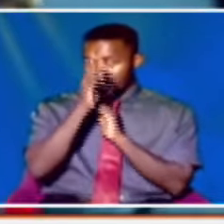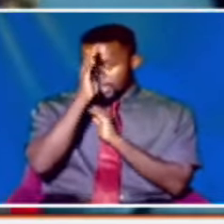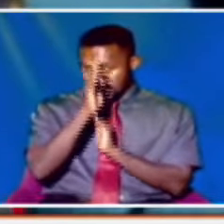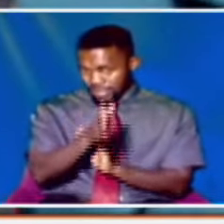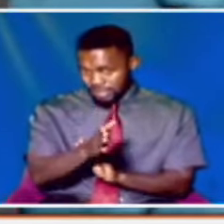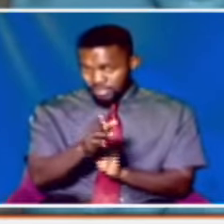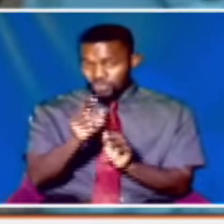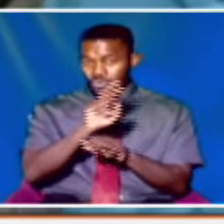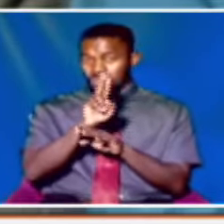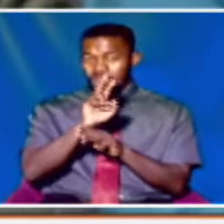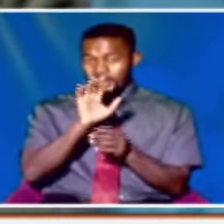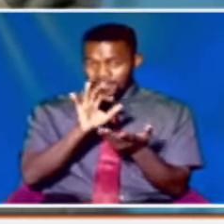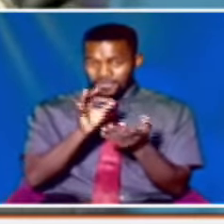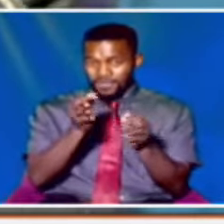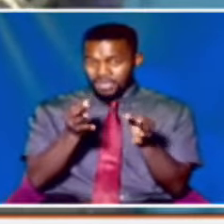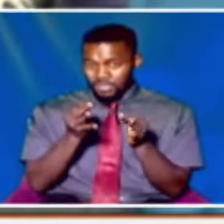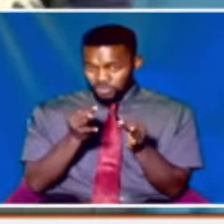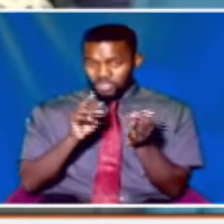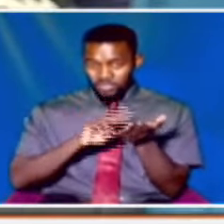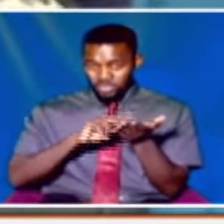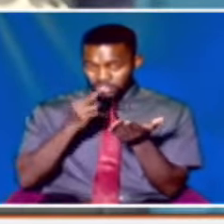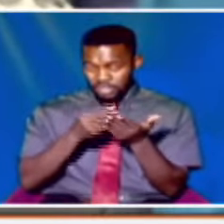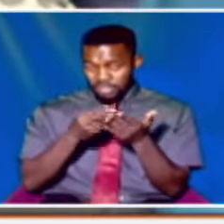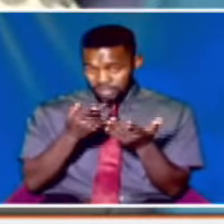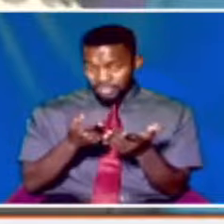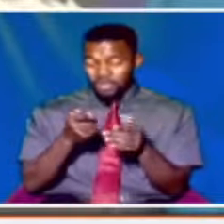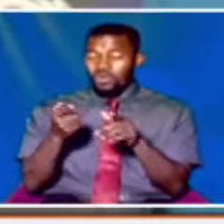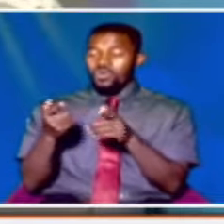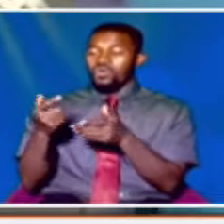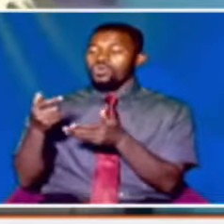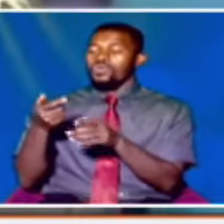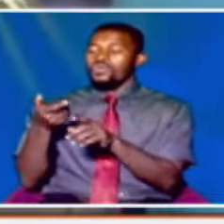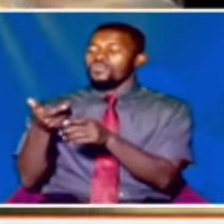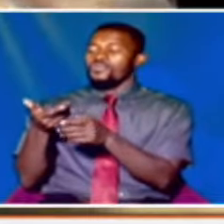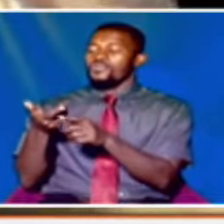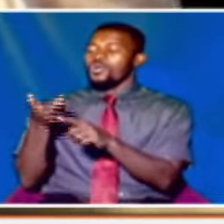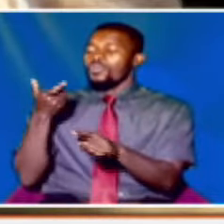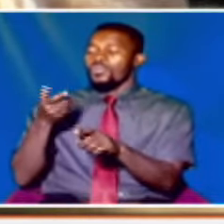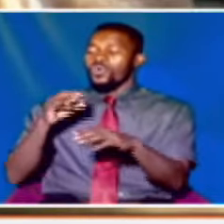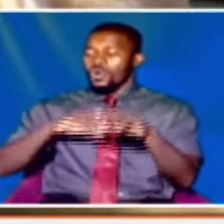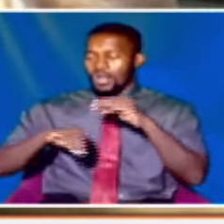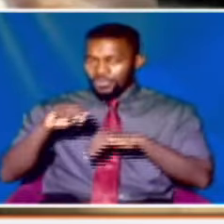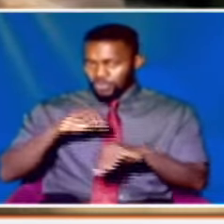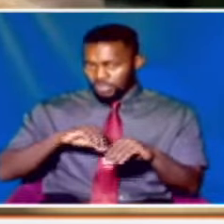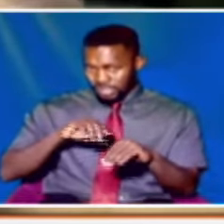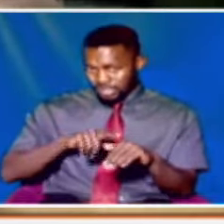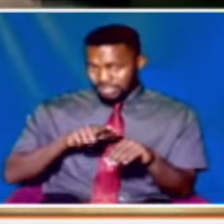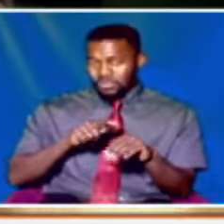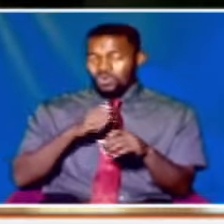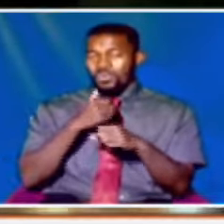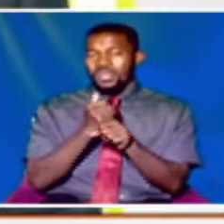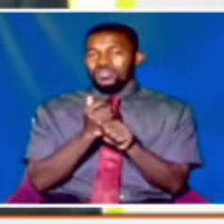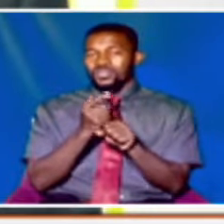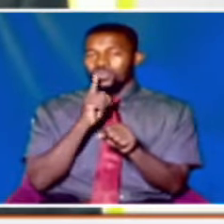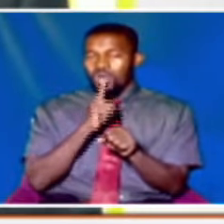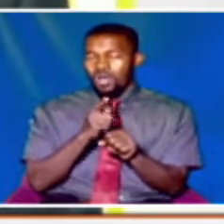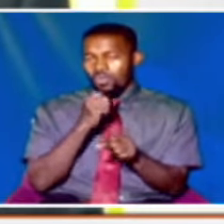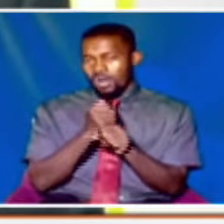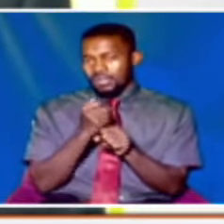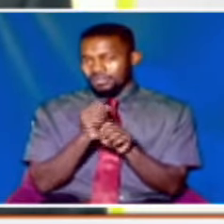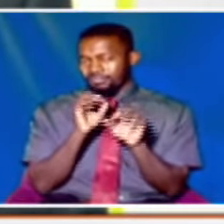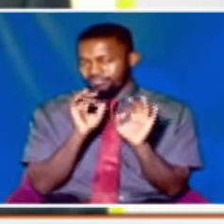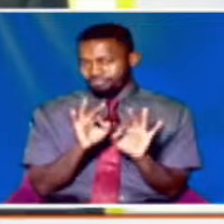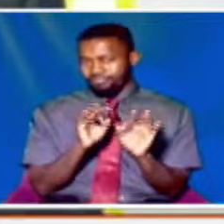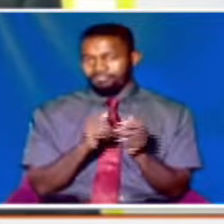utilize financial resources and assets recovered from corrupt practices to expedite its mandate. We would